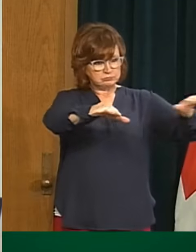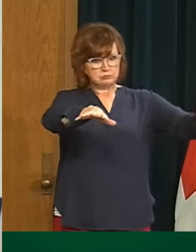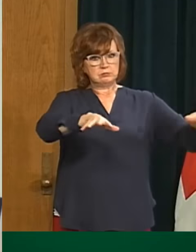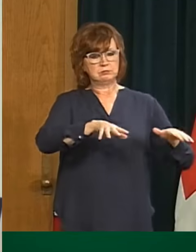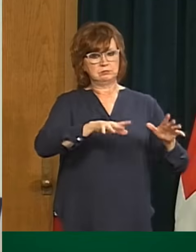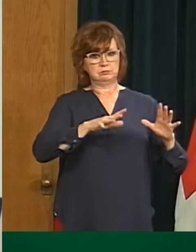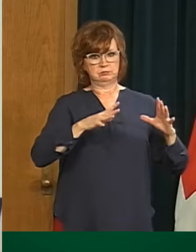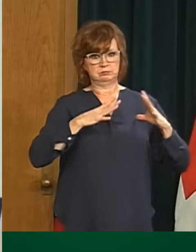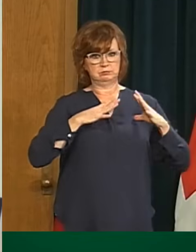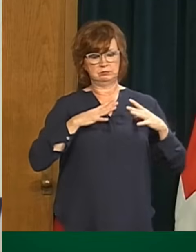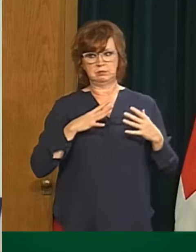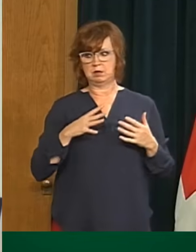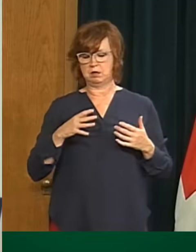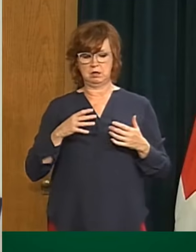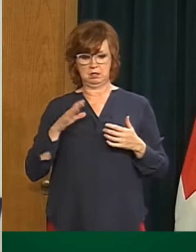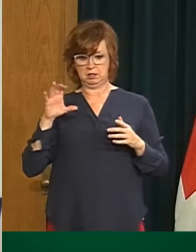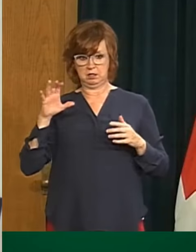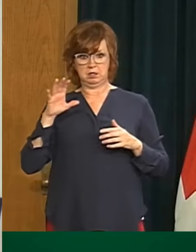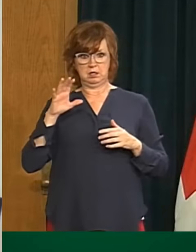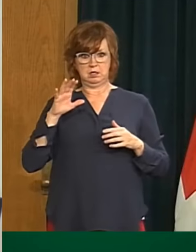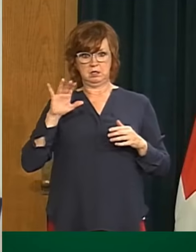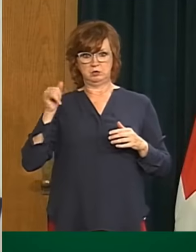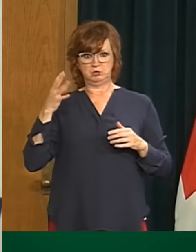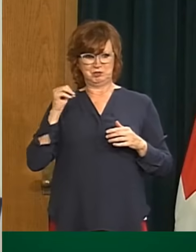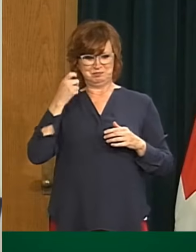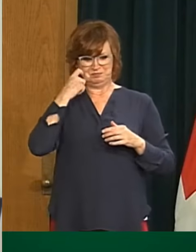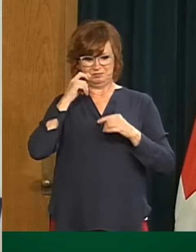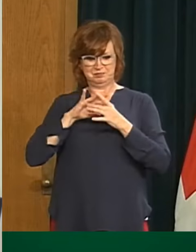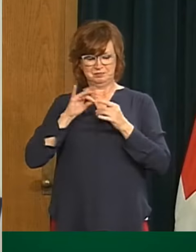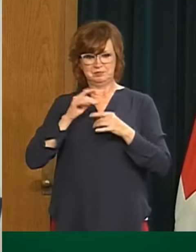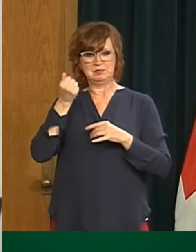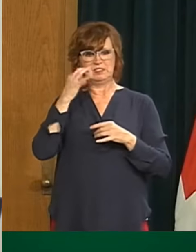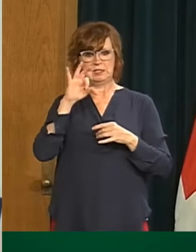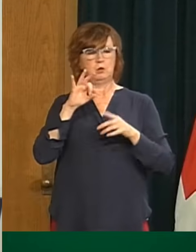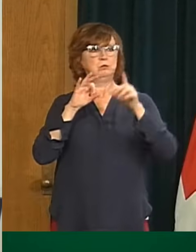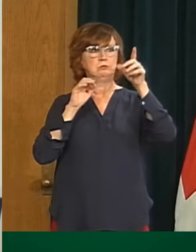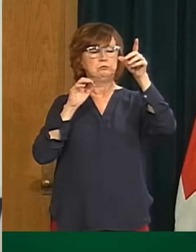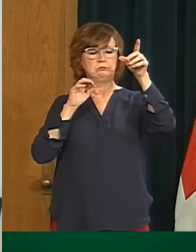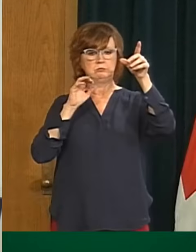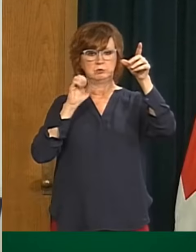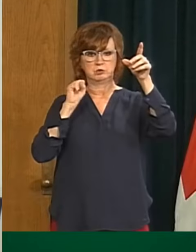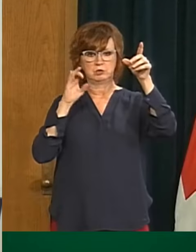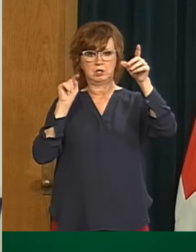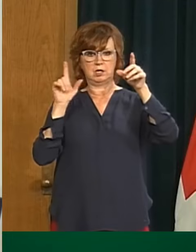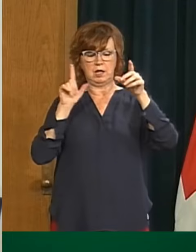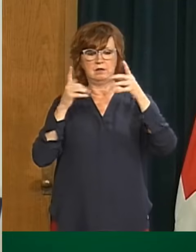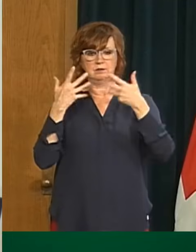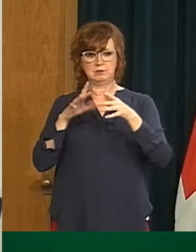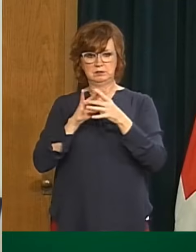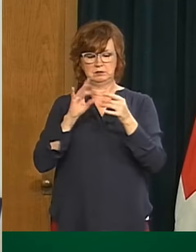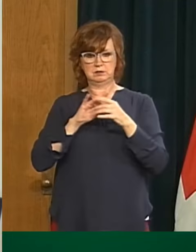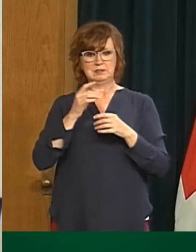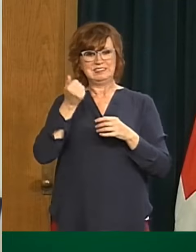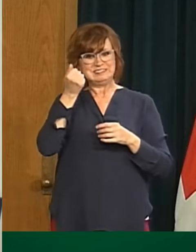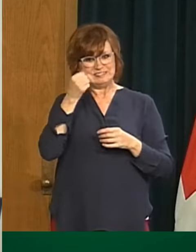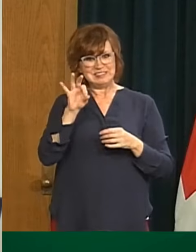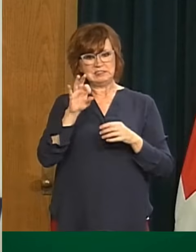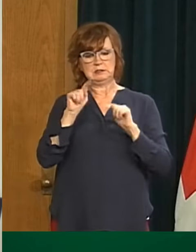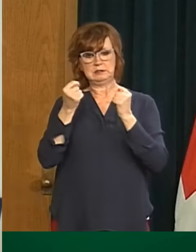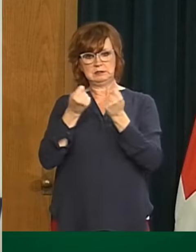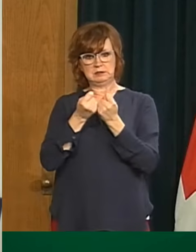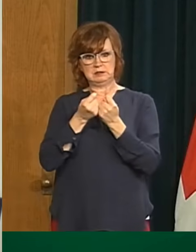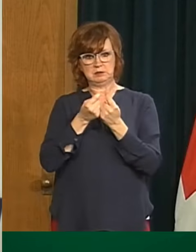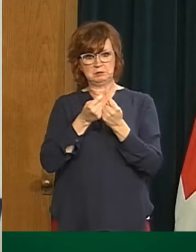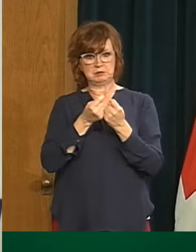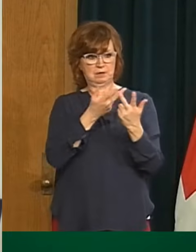19 teams going out. It's a significant ramp up of resources, but that is an extra layer that allows teams to